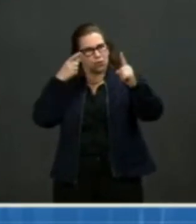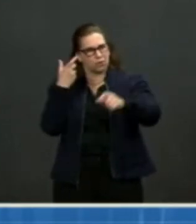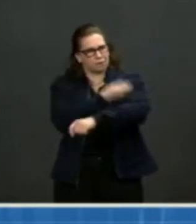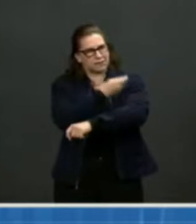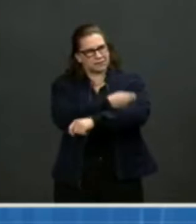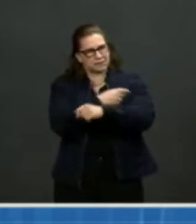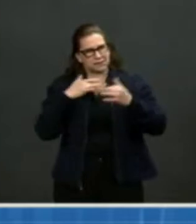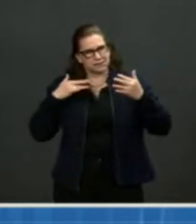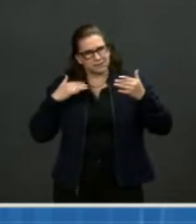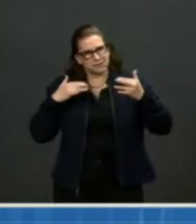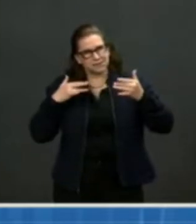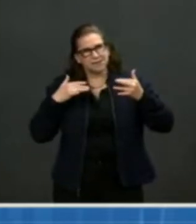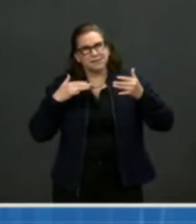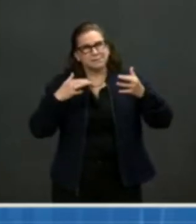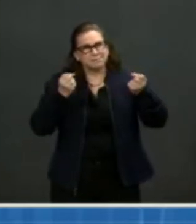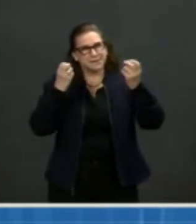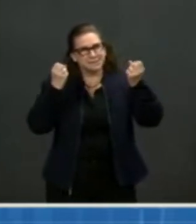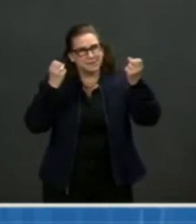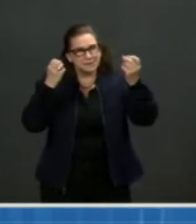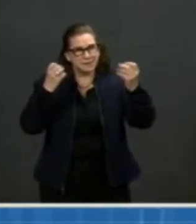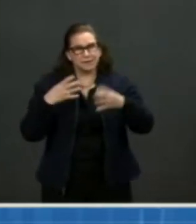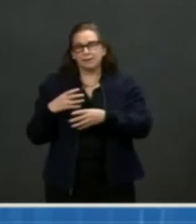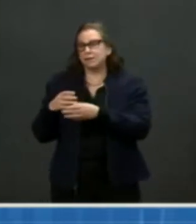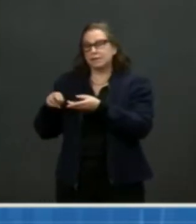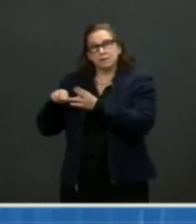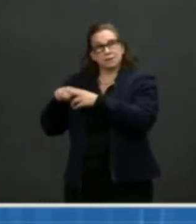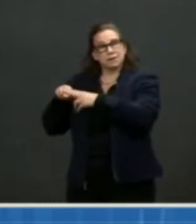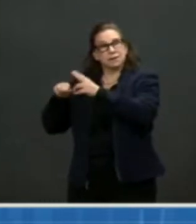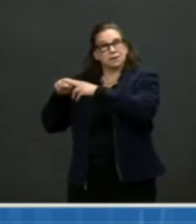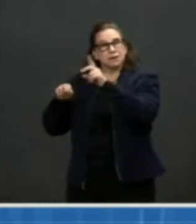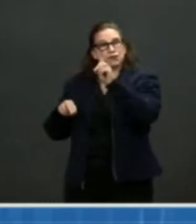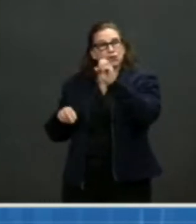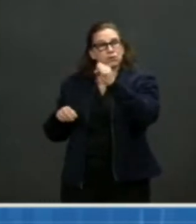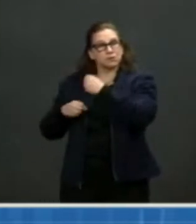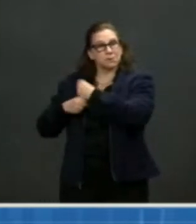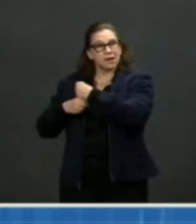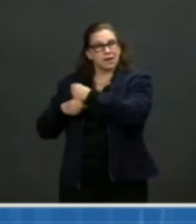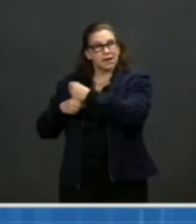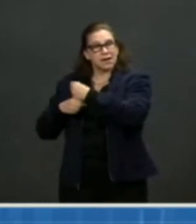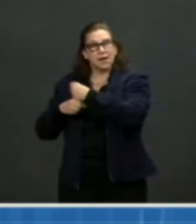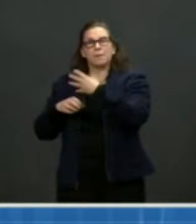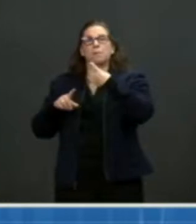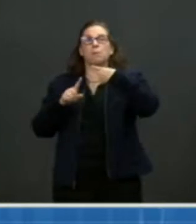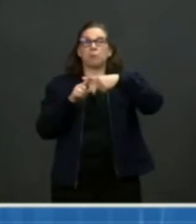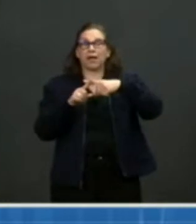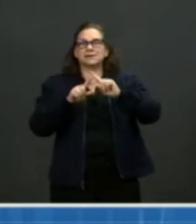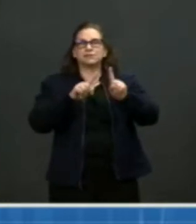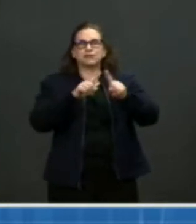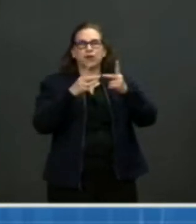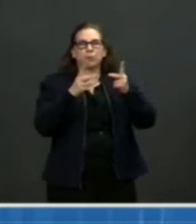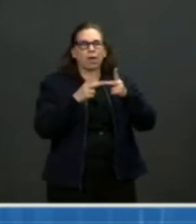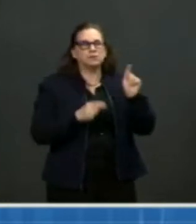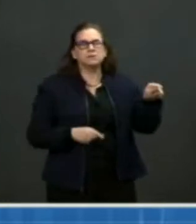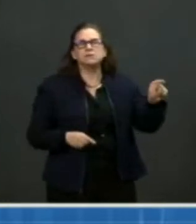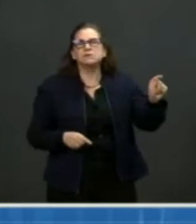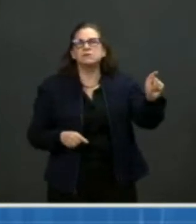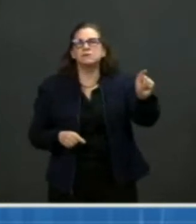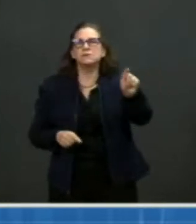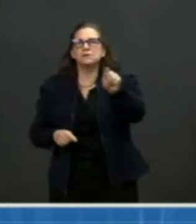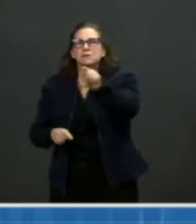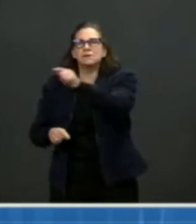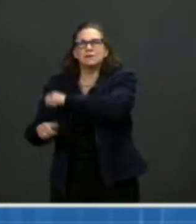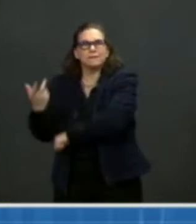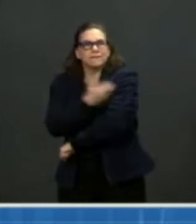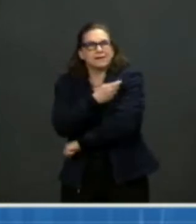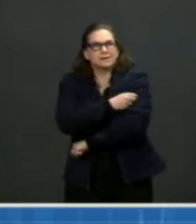more vaccinators and thousands of additional locations to get vaccinated. We are now vaccinating about